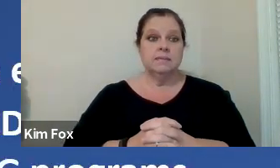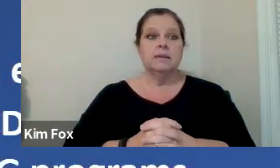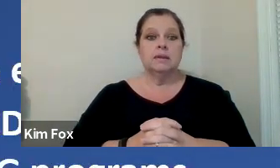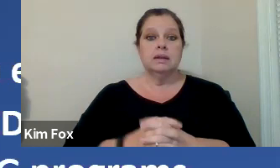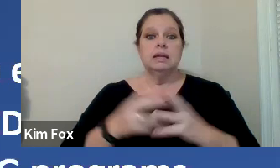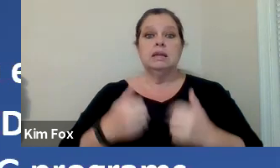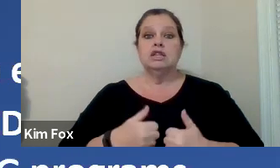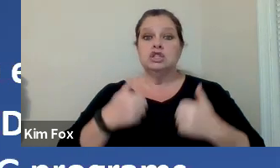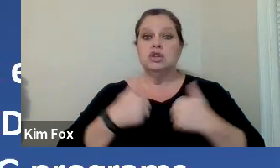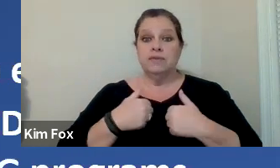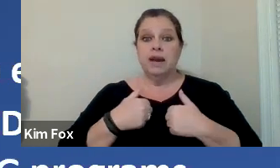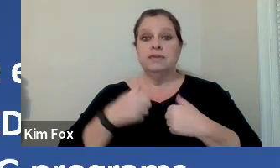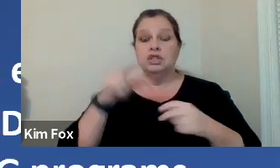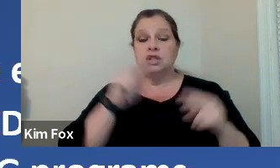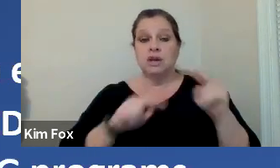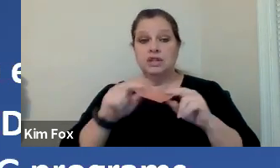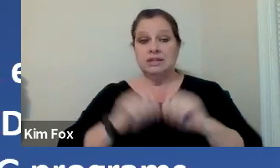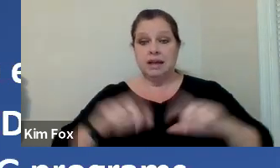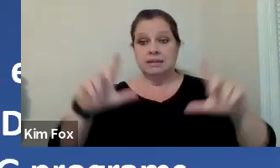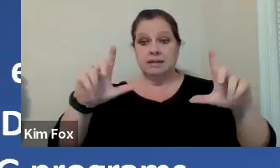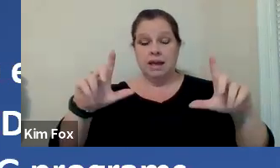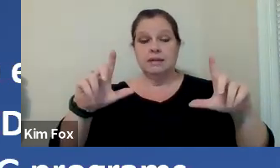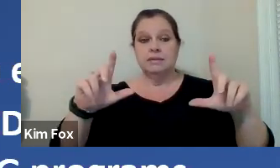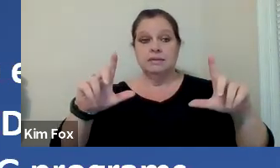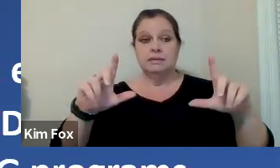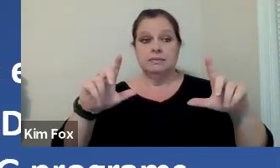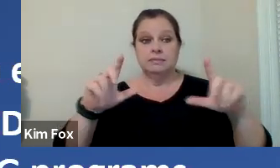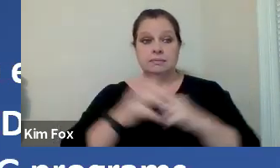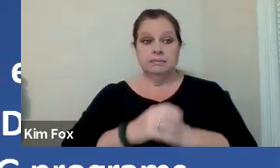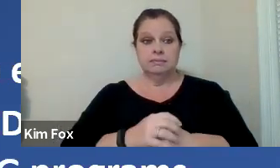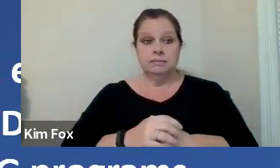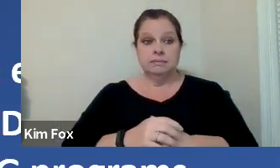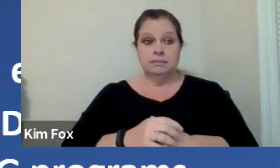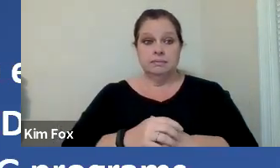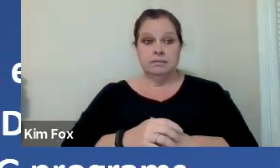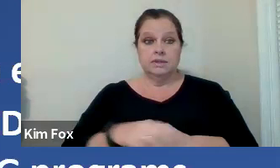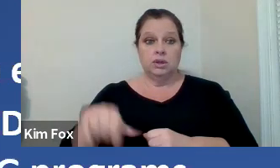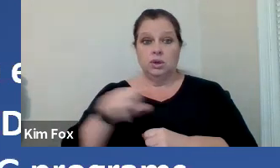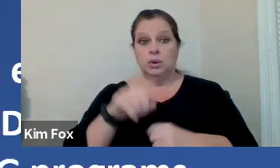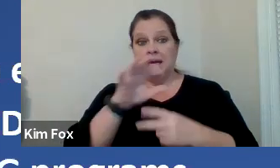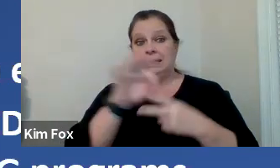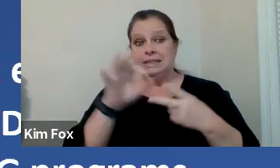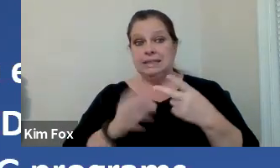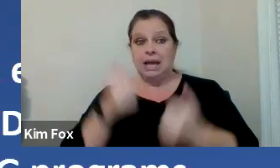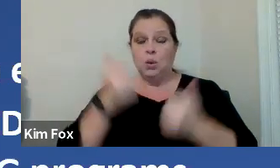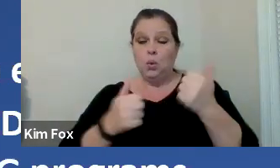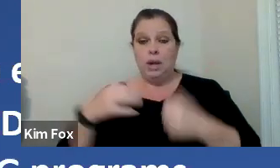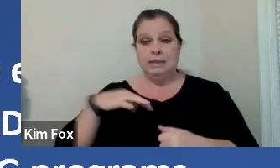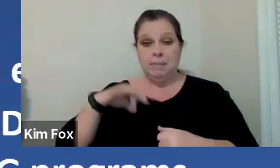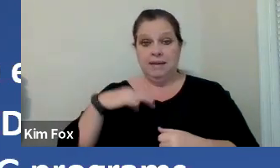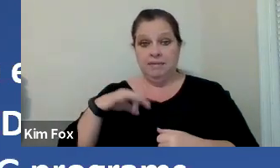Survivors, if you can see here on the slide, you can actually select depending on which benefit you're eligible